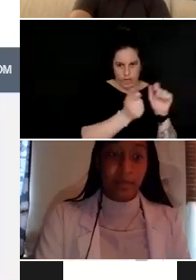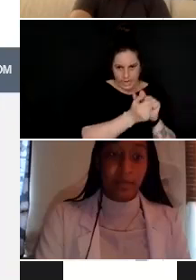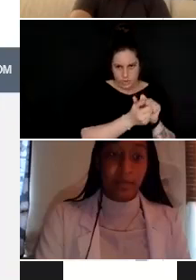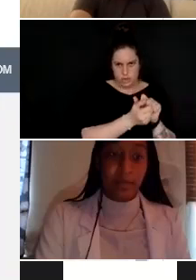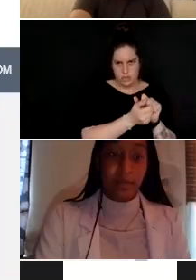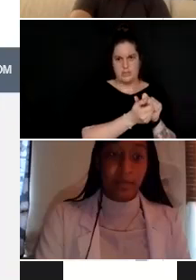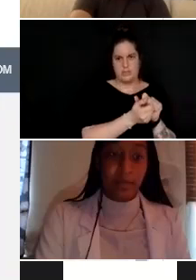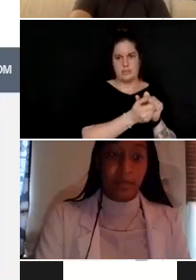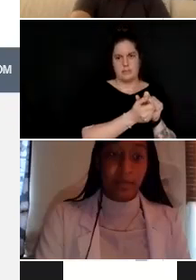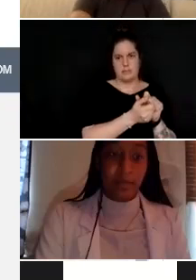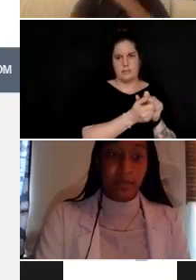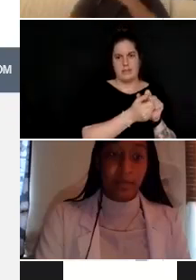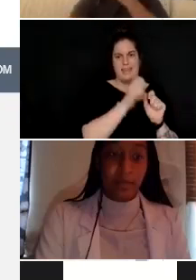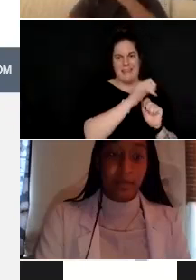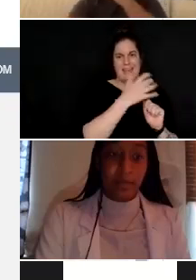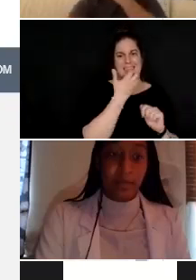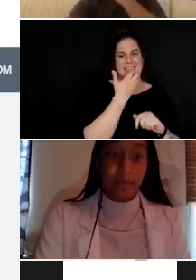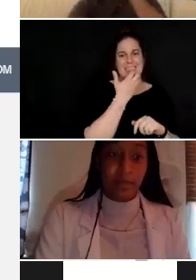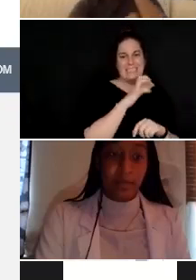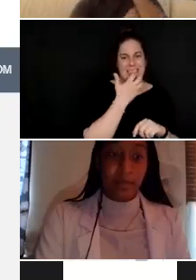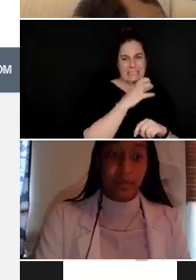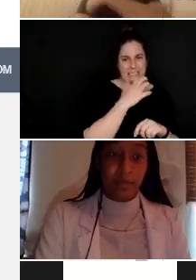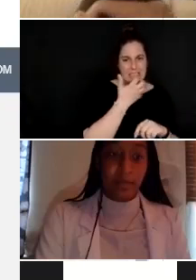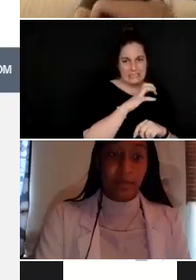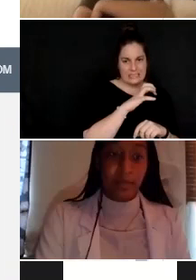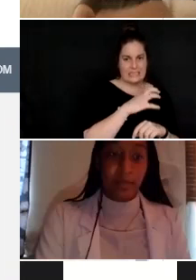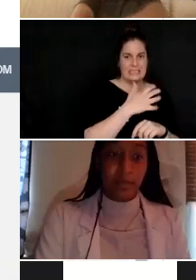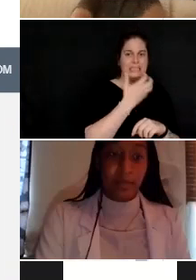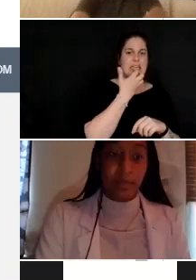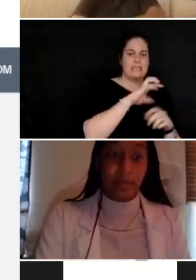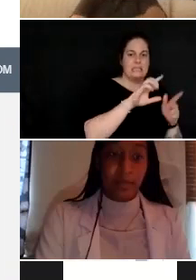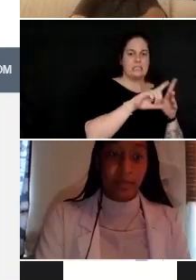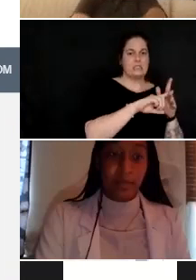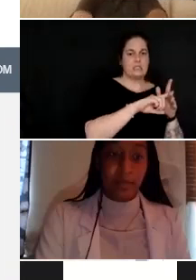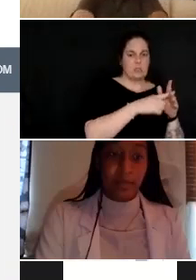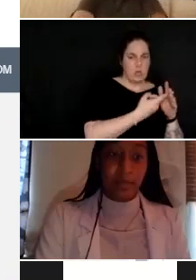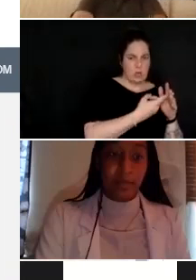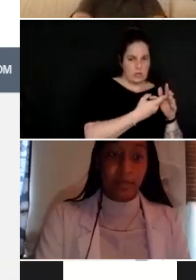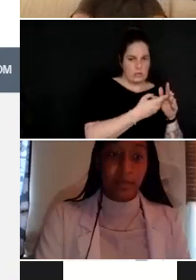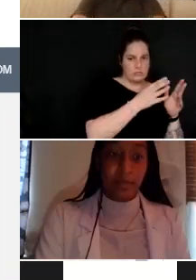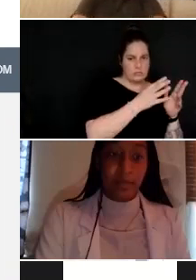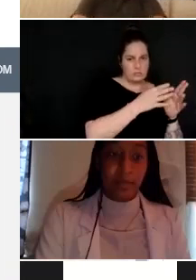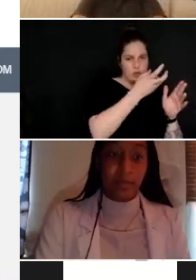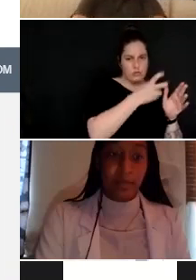because heat flows from a hot object to a cold object.